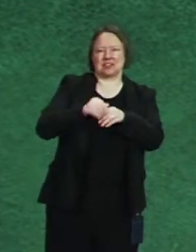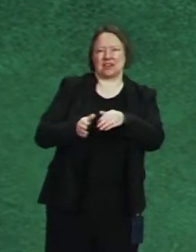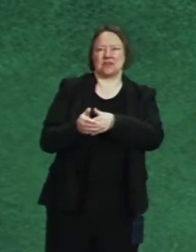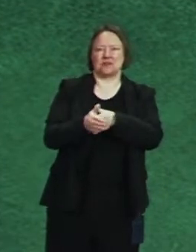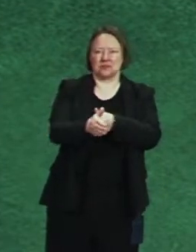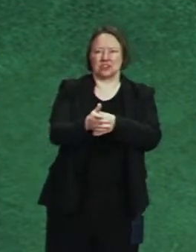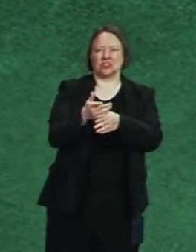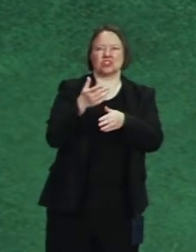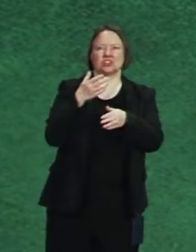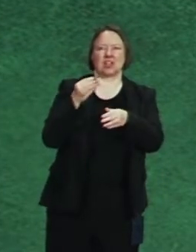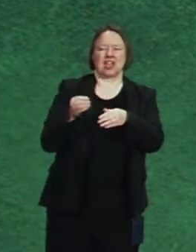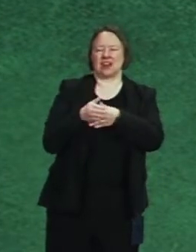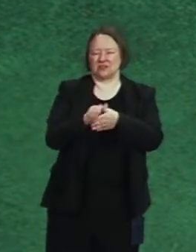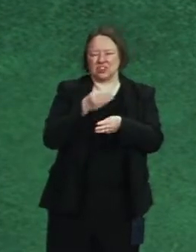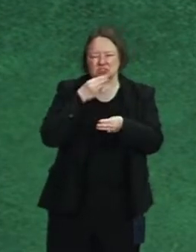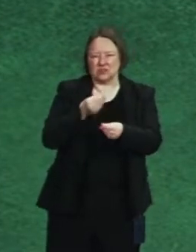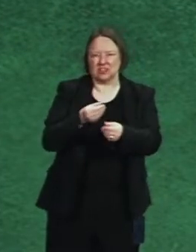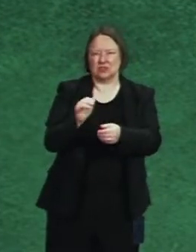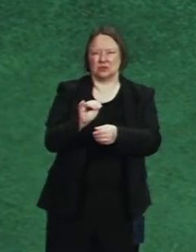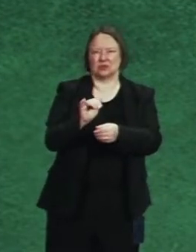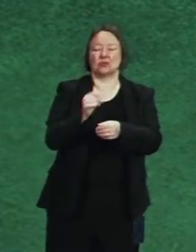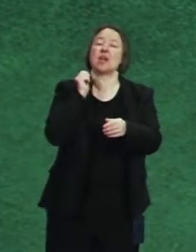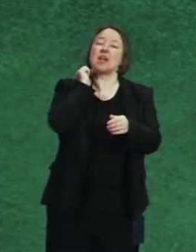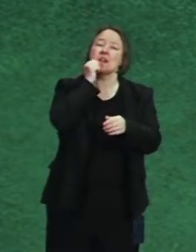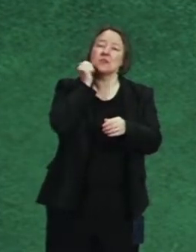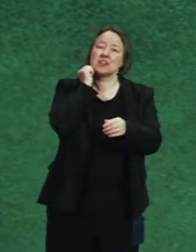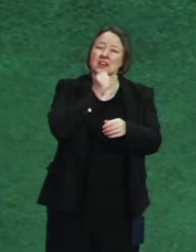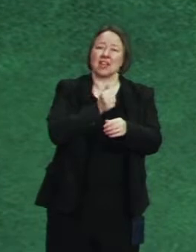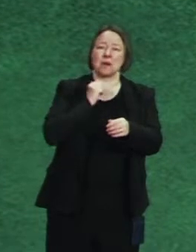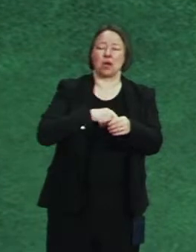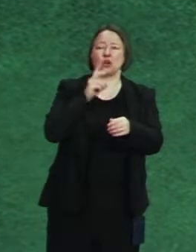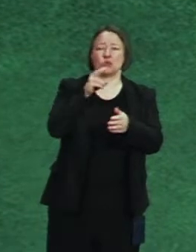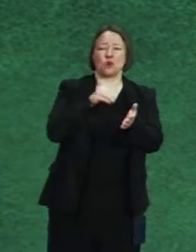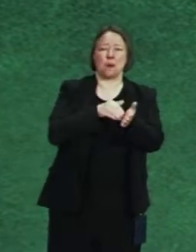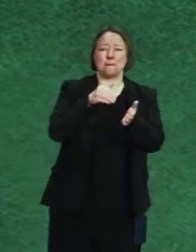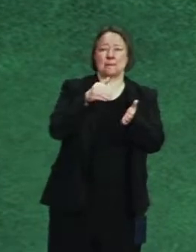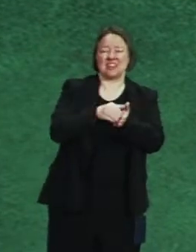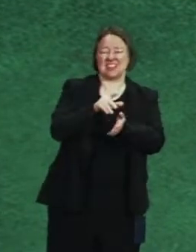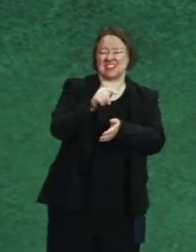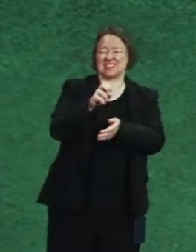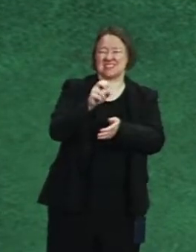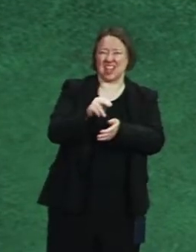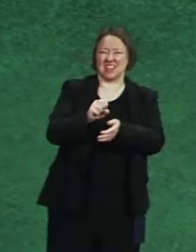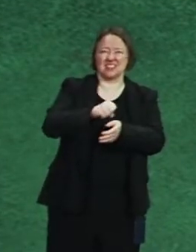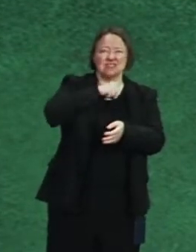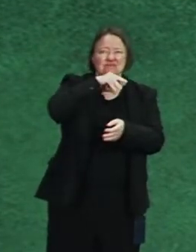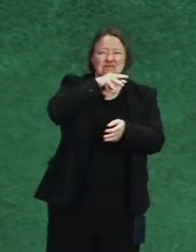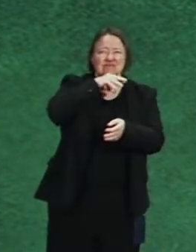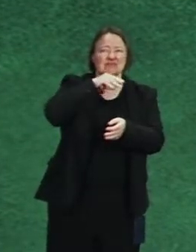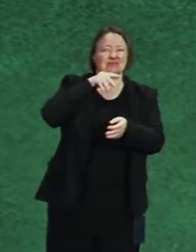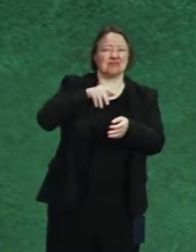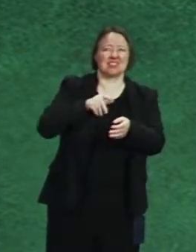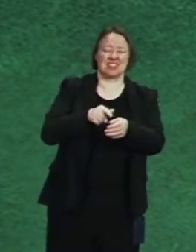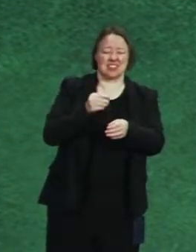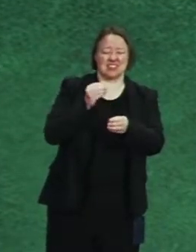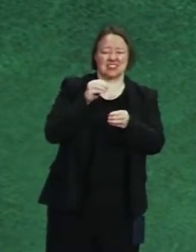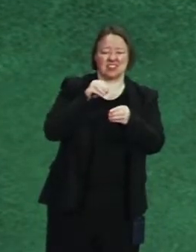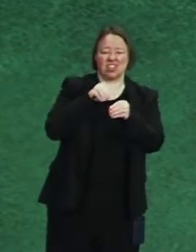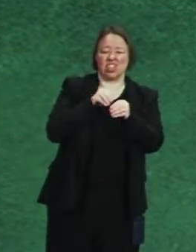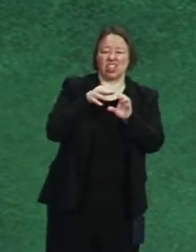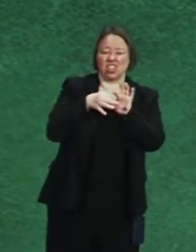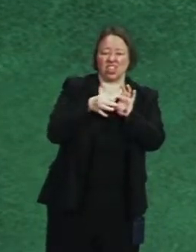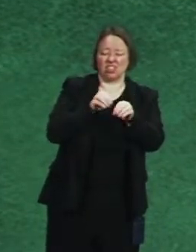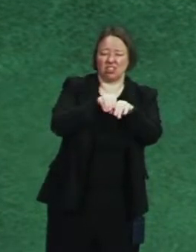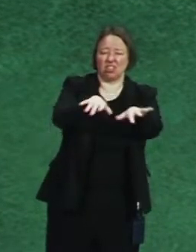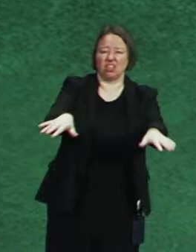excreta and uneaten fish feed. Every day, about 2 million tons of sewage, industrial and agricultural waste is released into water bodies all